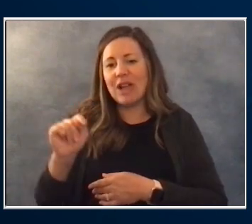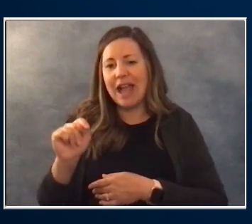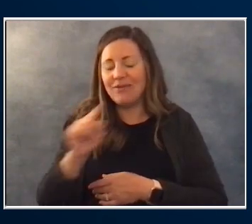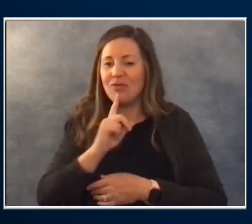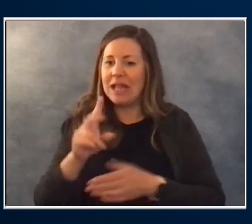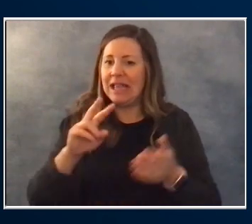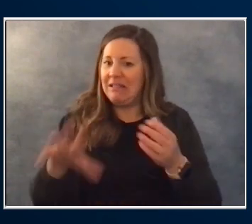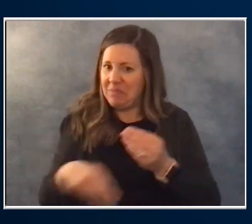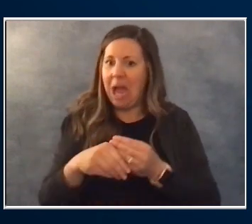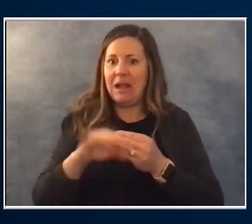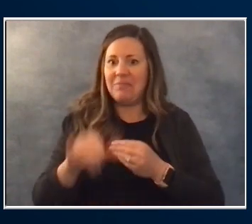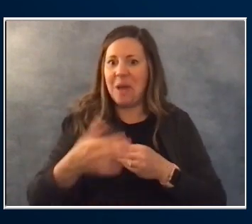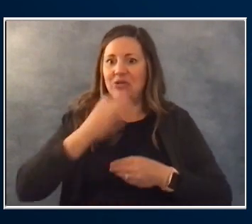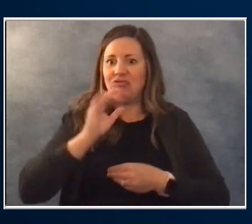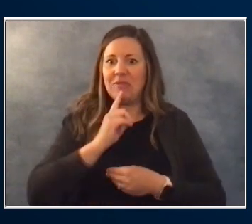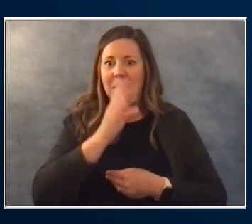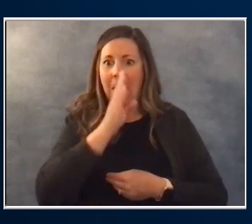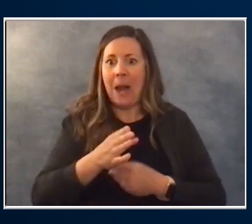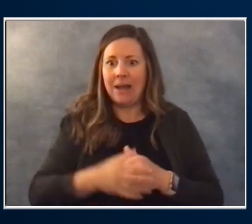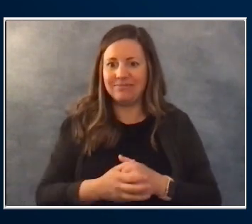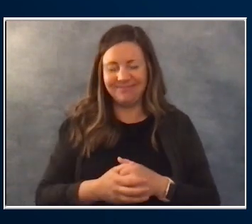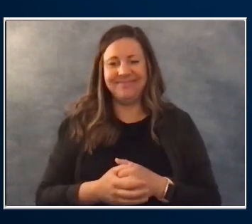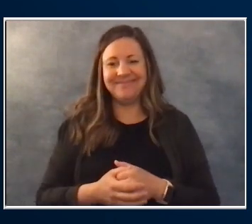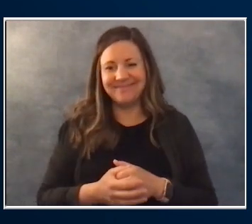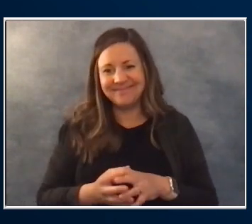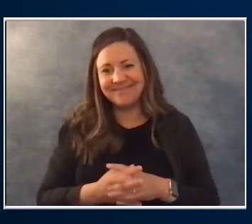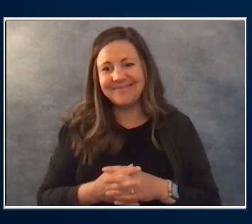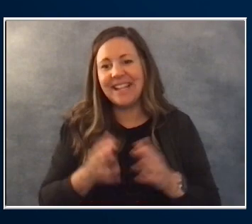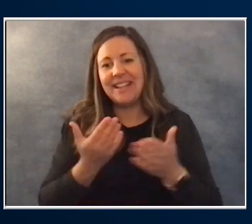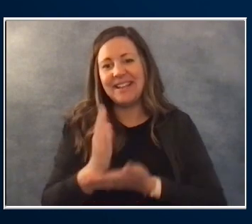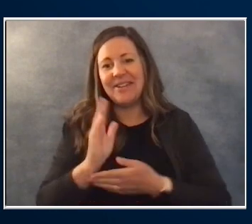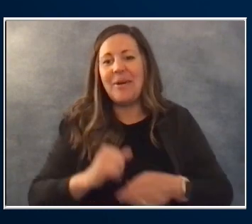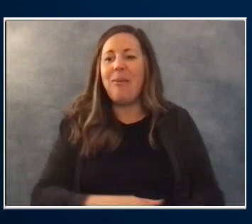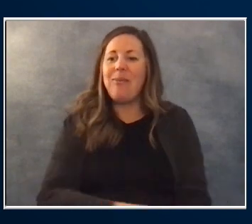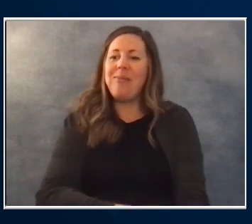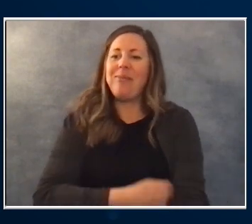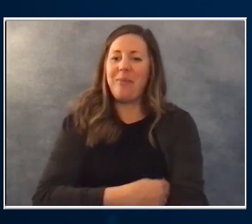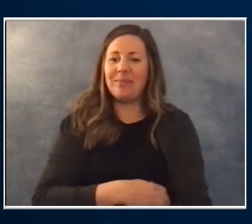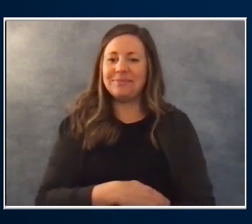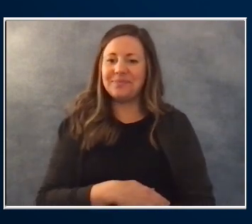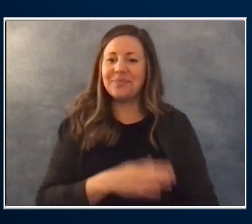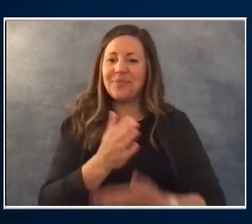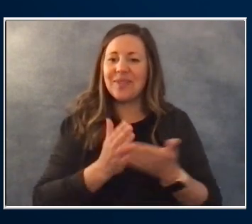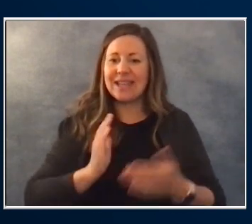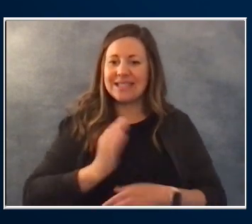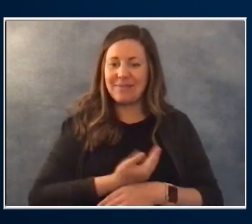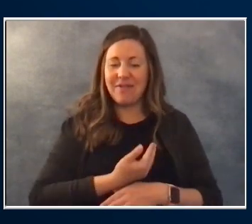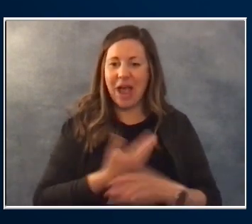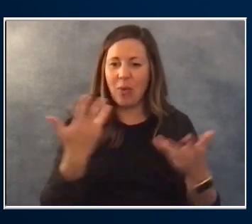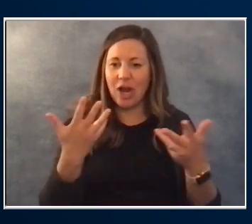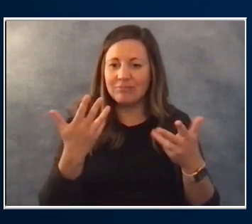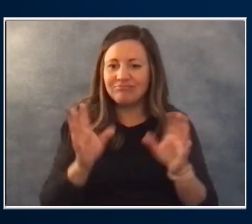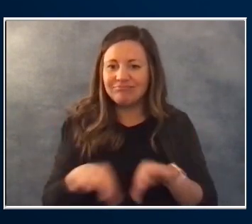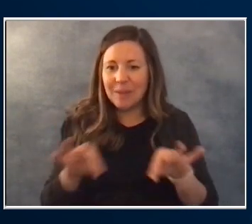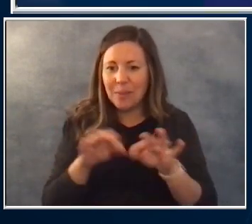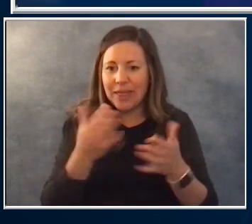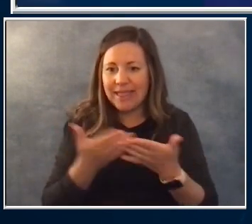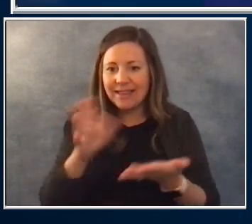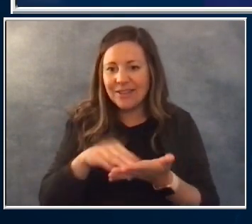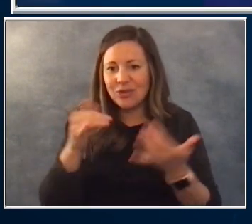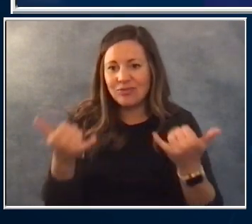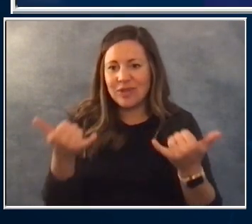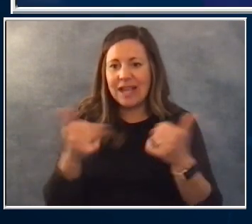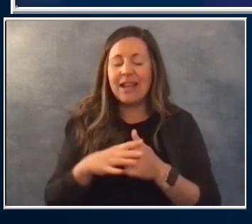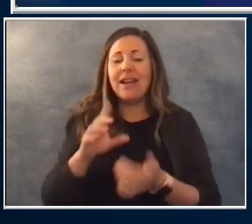it was really good. Yeah. It was good. Good stuff. All right. I want to get to some of our takeaways today. We heard from Dr. Kasi, and I want to get